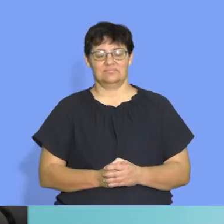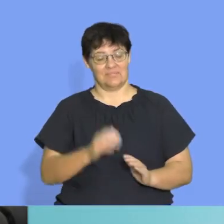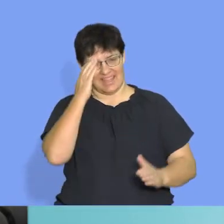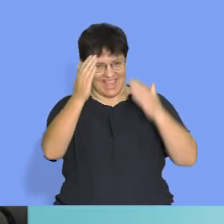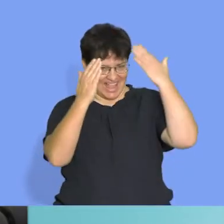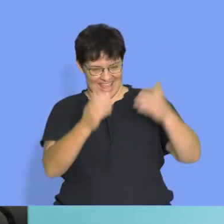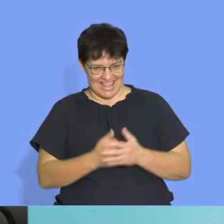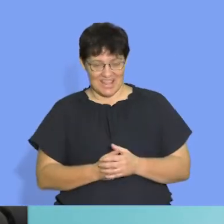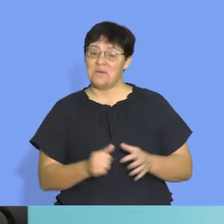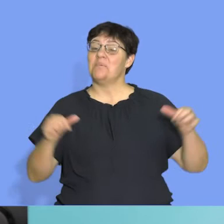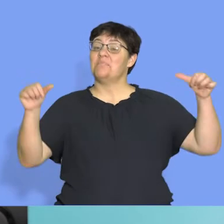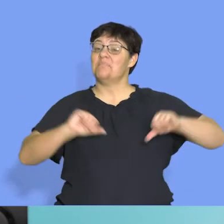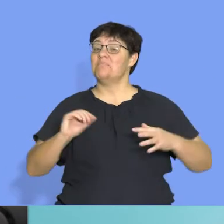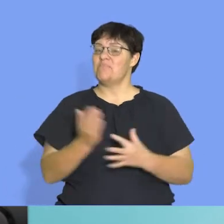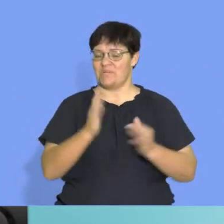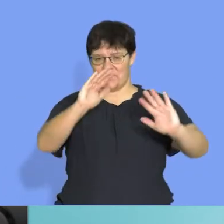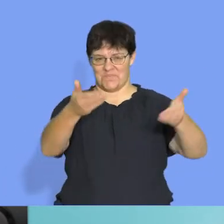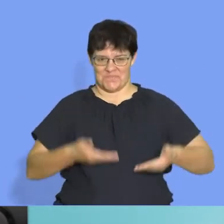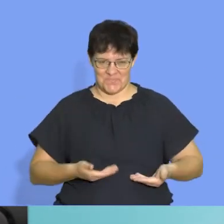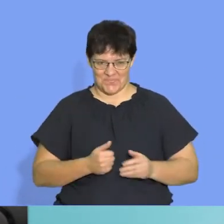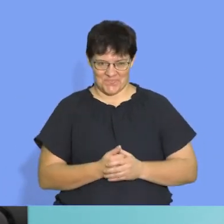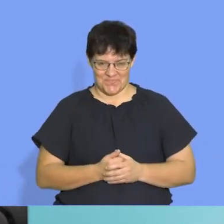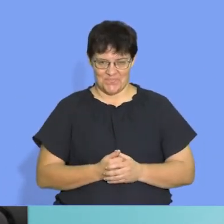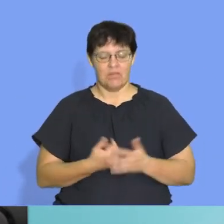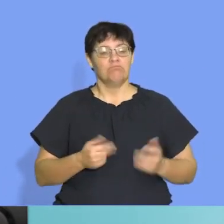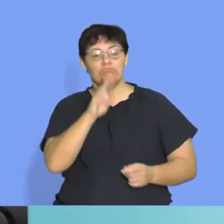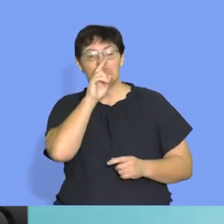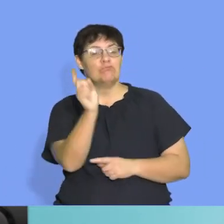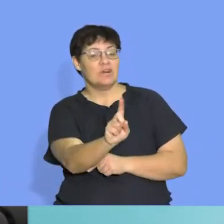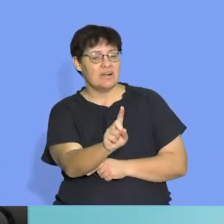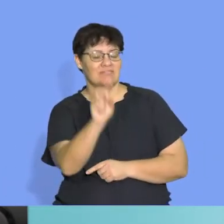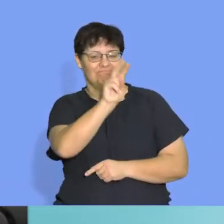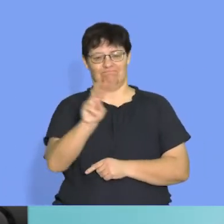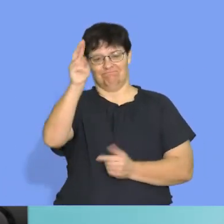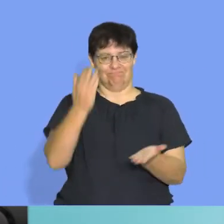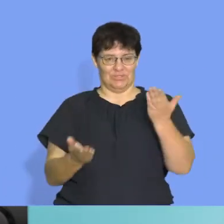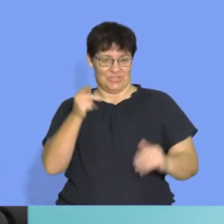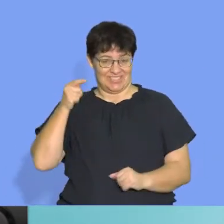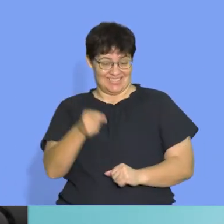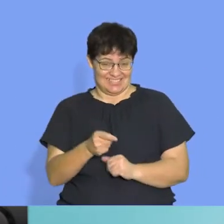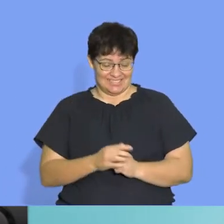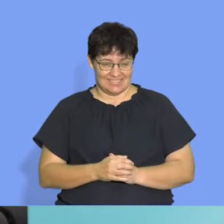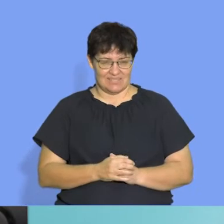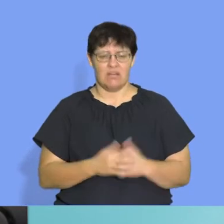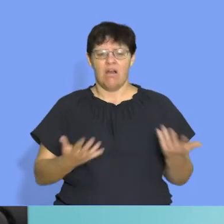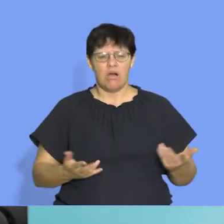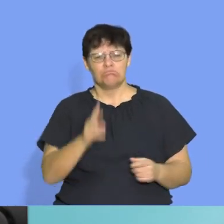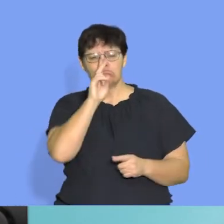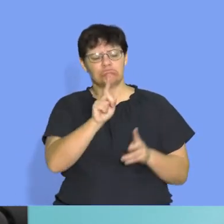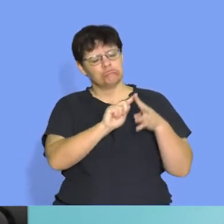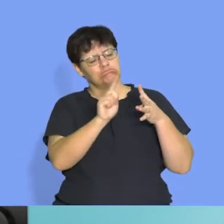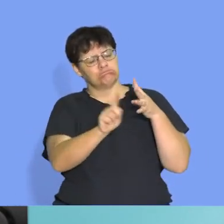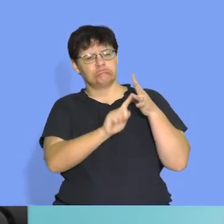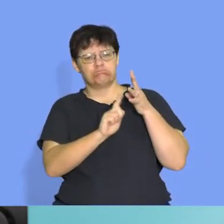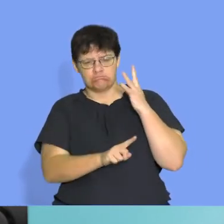Hi guys, welcome back from the ad break. We are still looking at quadratic equations, right? But now we're going to look at other types